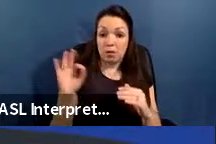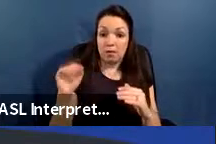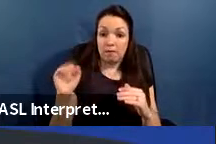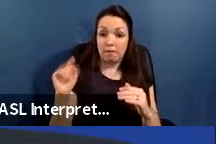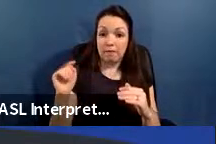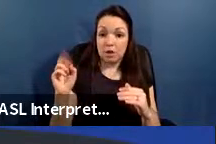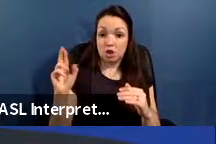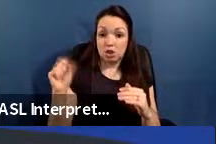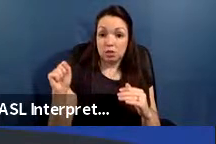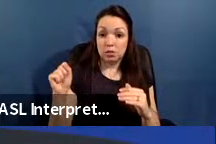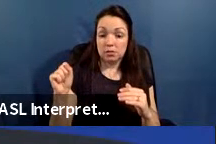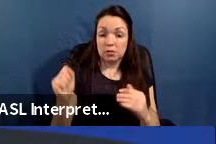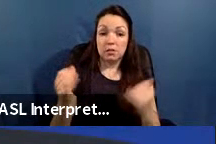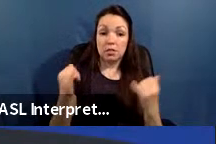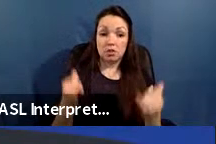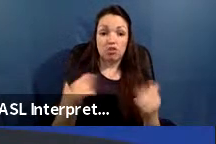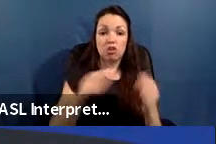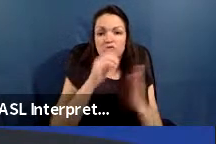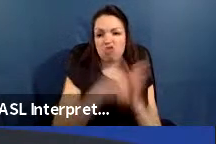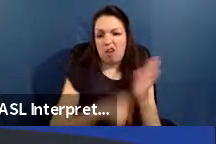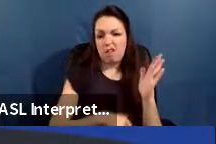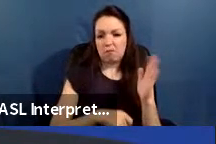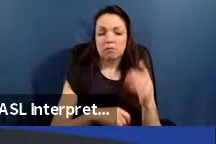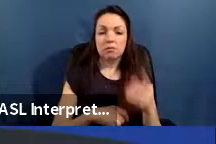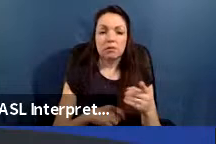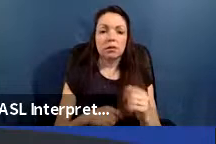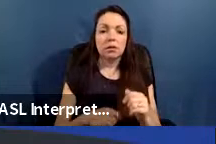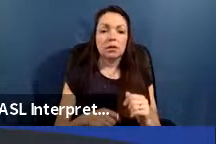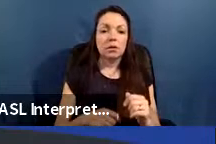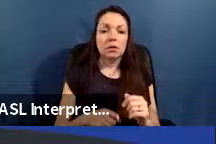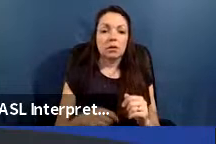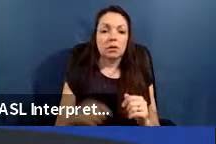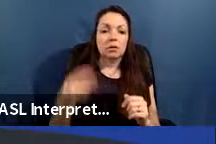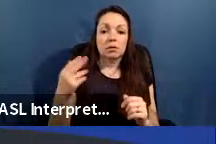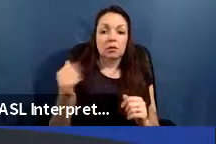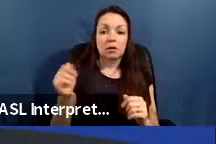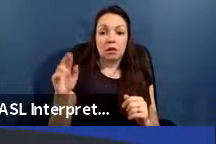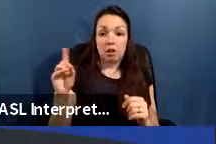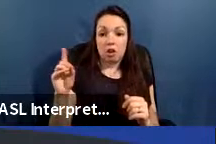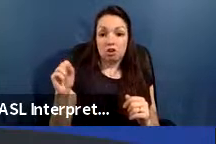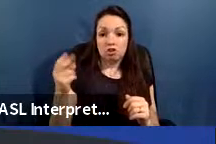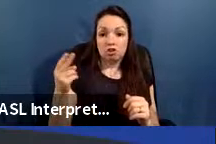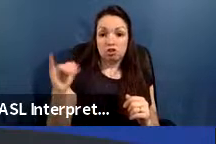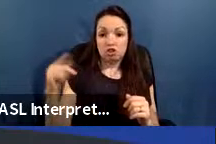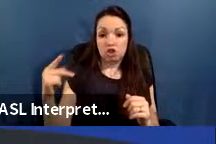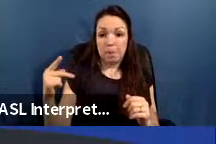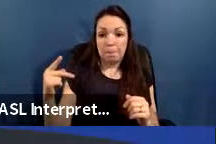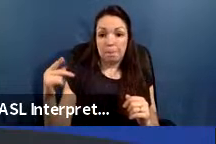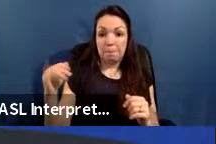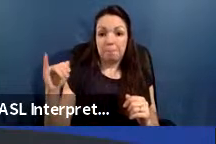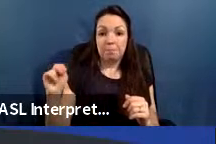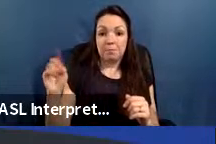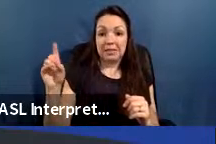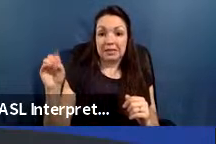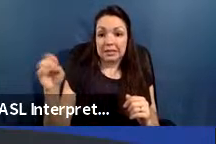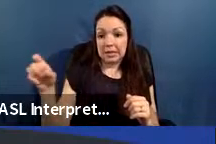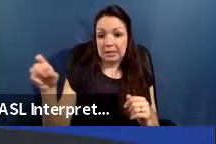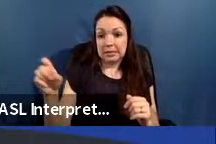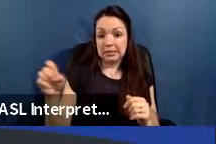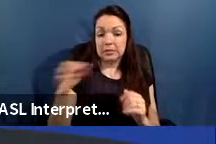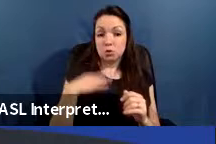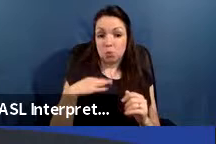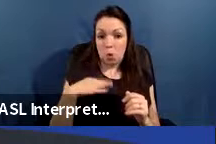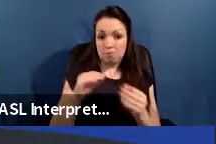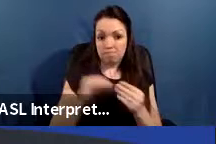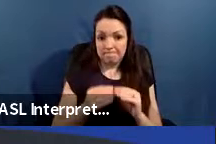in the current draft. So you'll see them here, the hardship index score, which utilizes